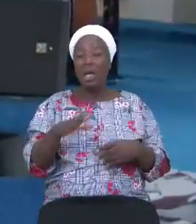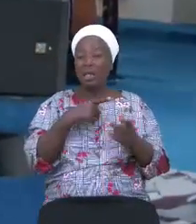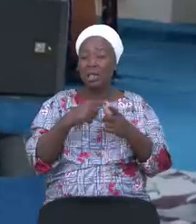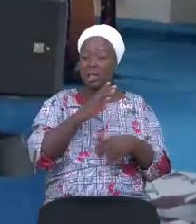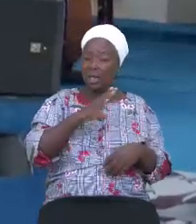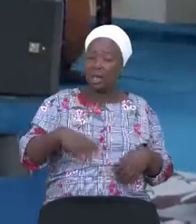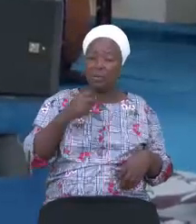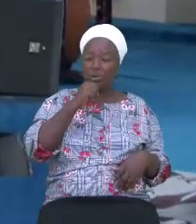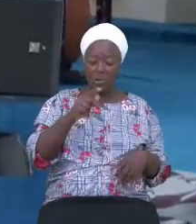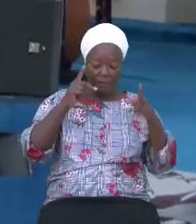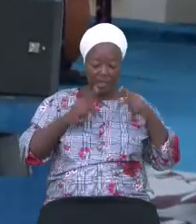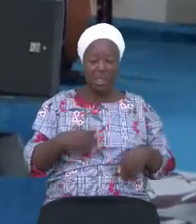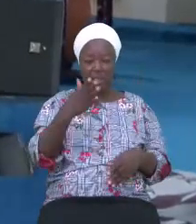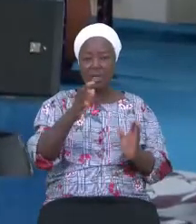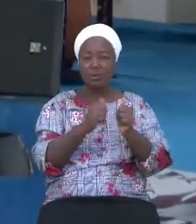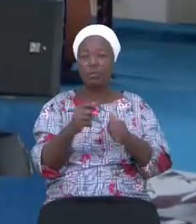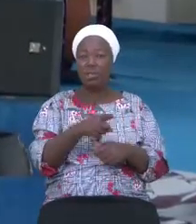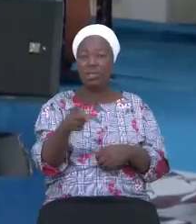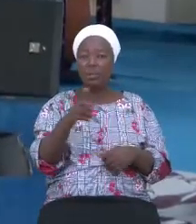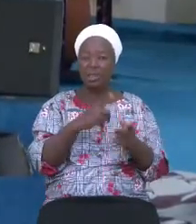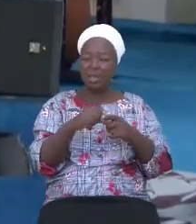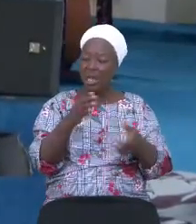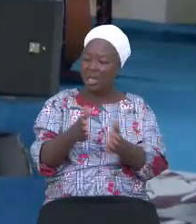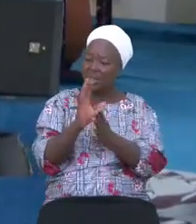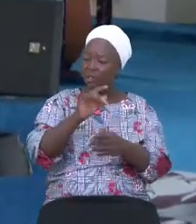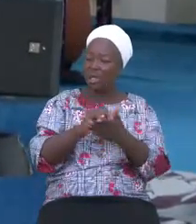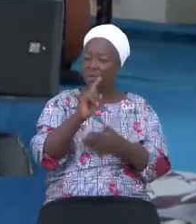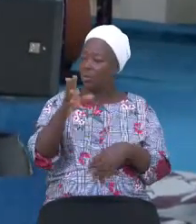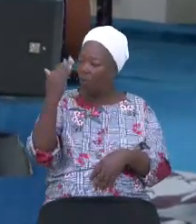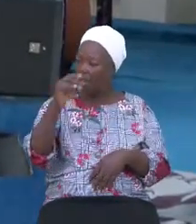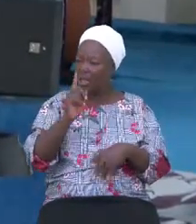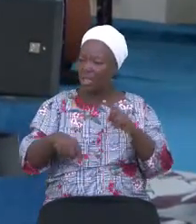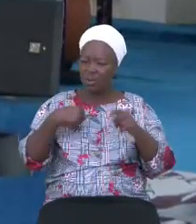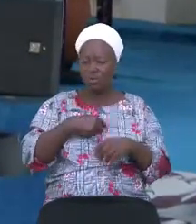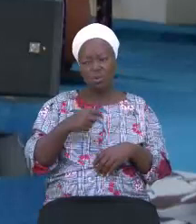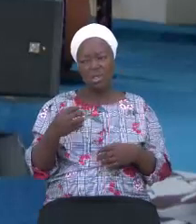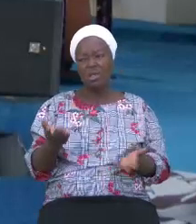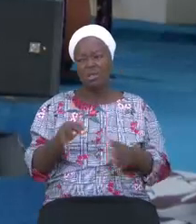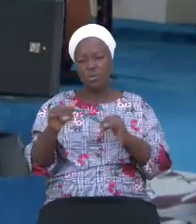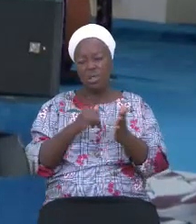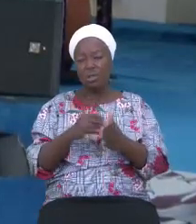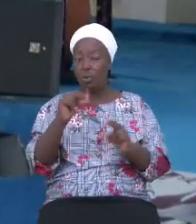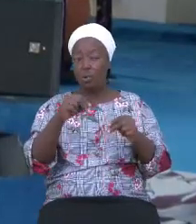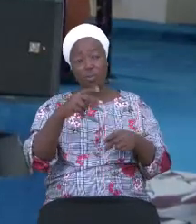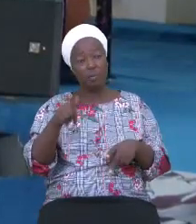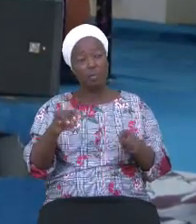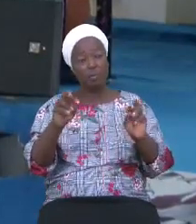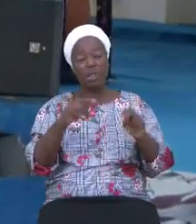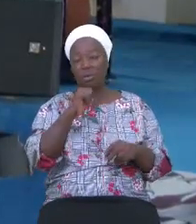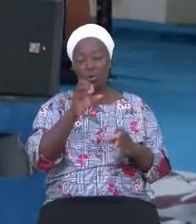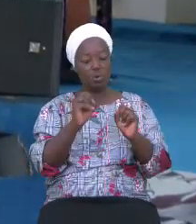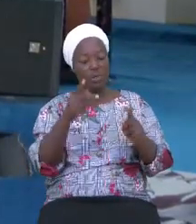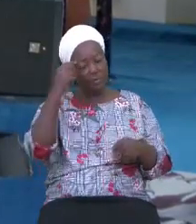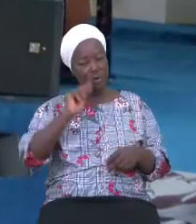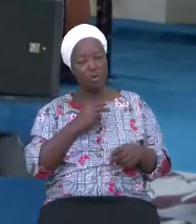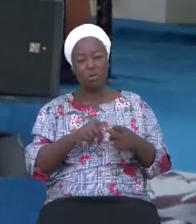with them. They would have asked him the question, why couldn't we? No, Peter, it's not okay for us to be here.